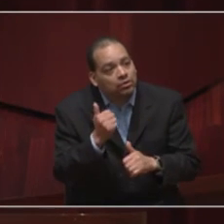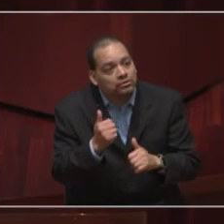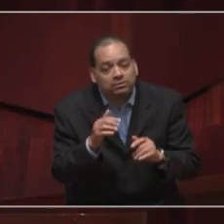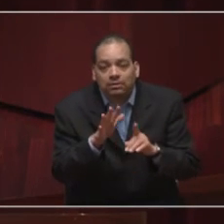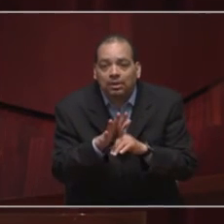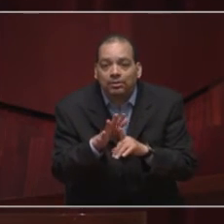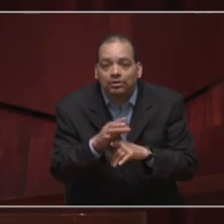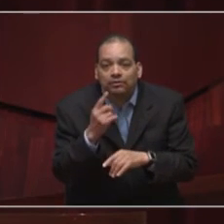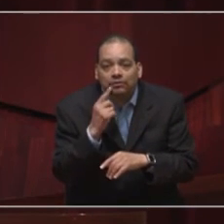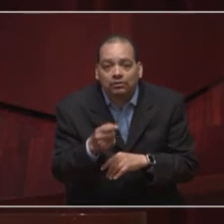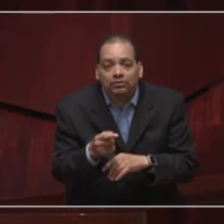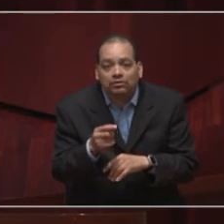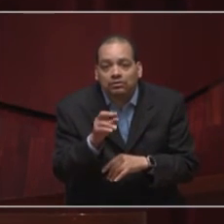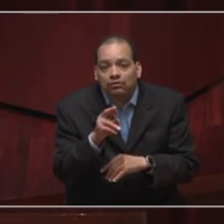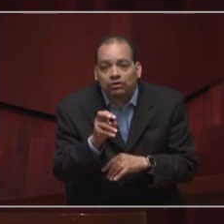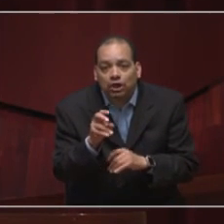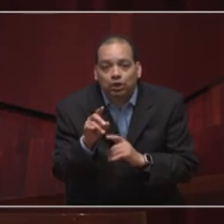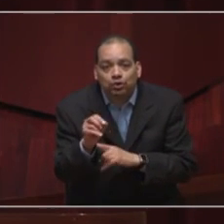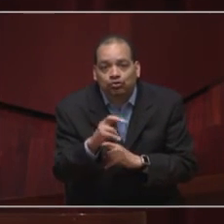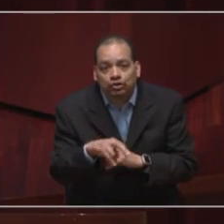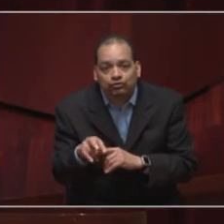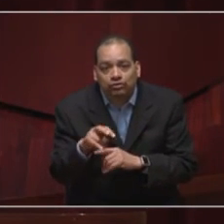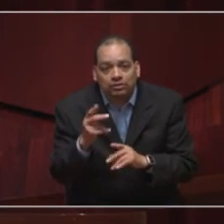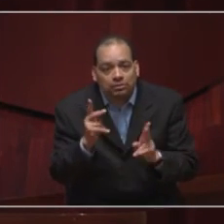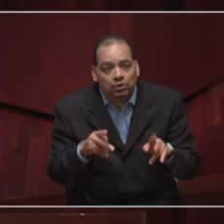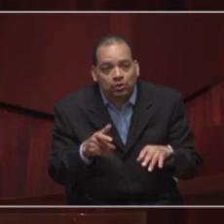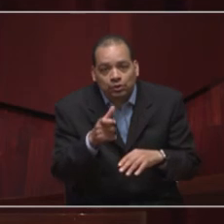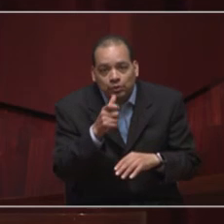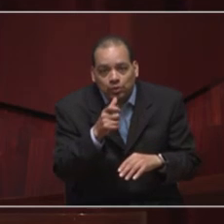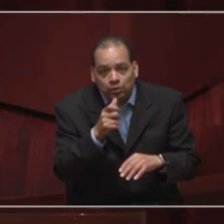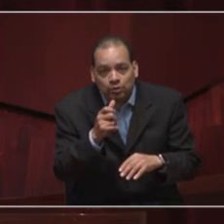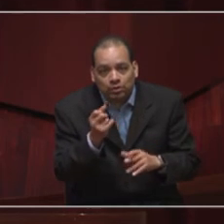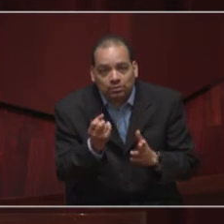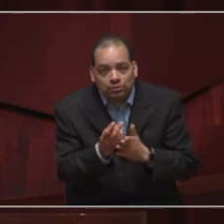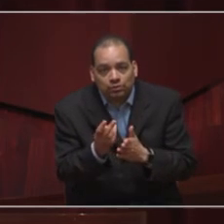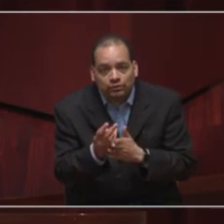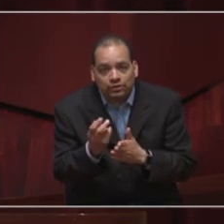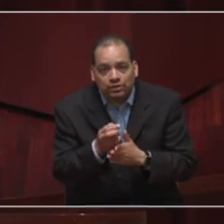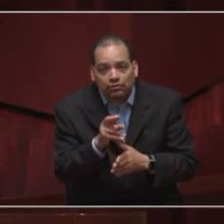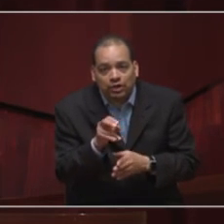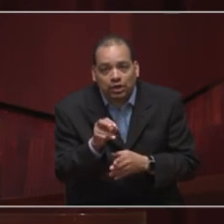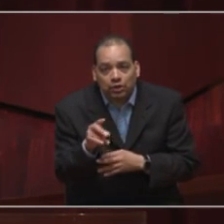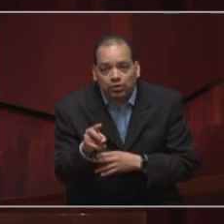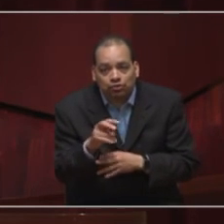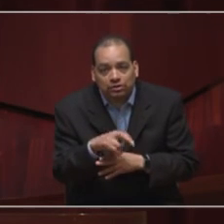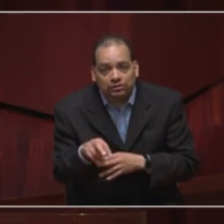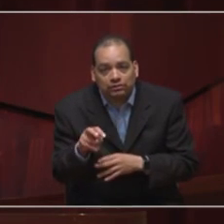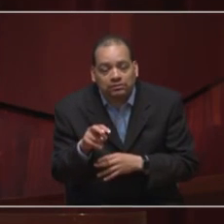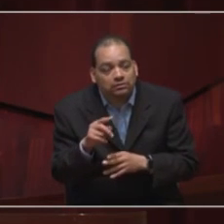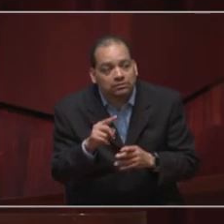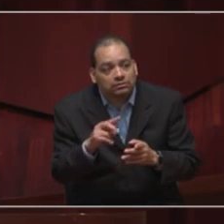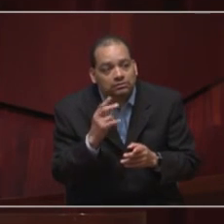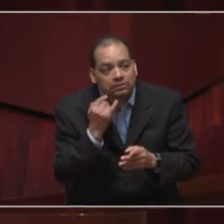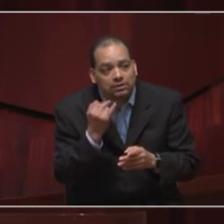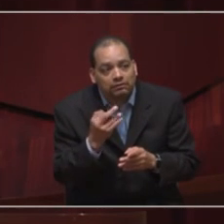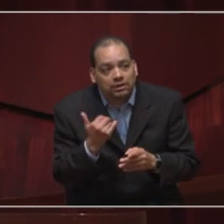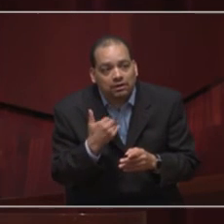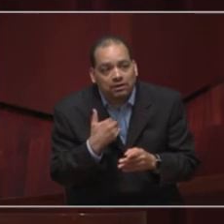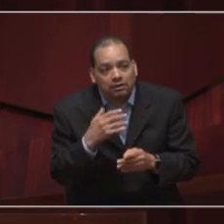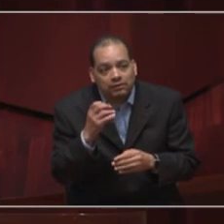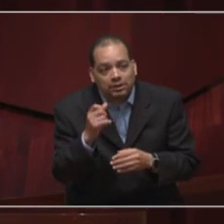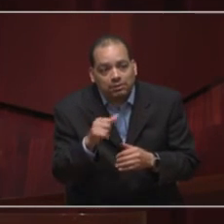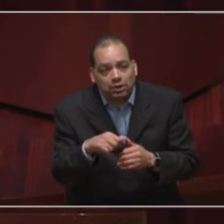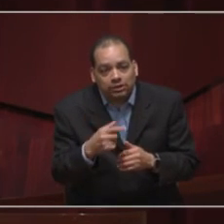the the person who is approving records transfers created by others, if they would get an email that says, you have a